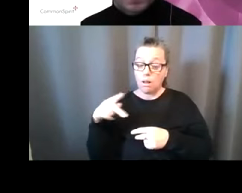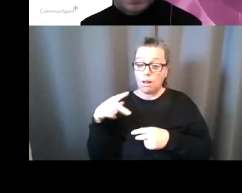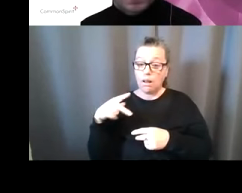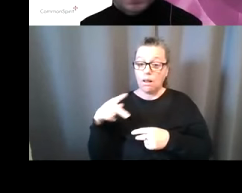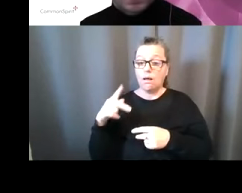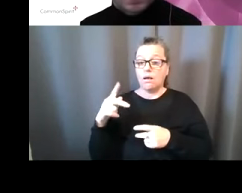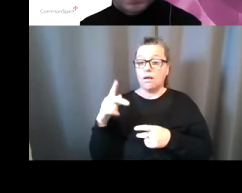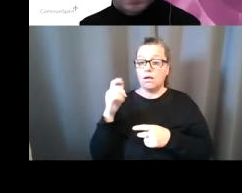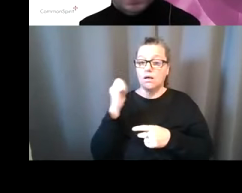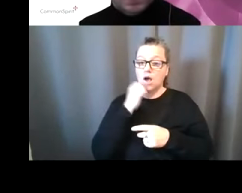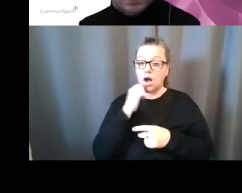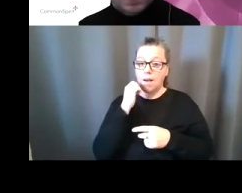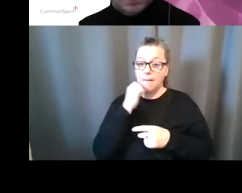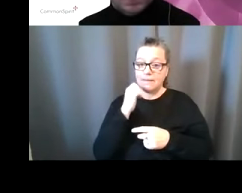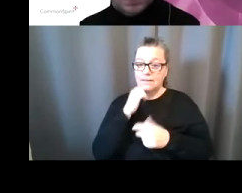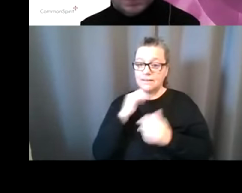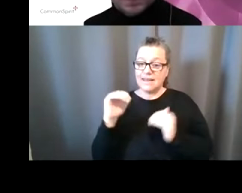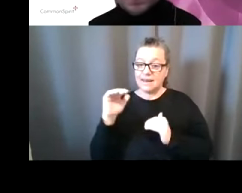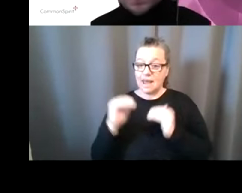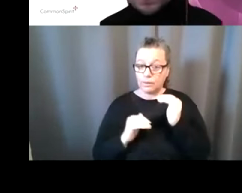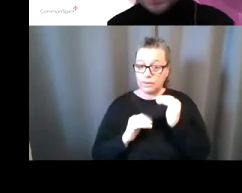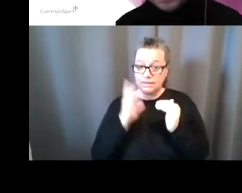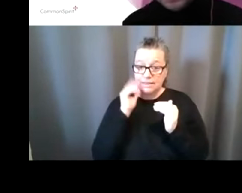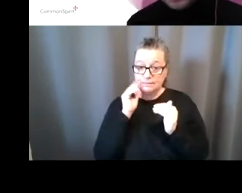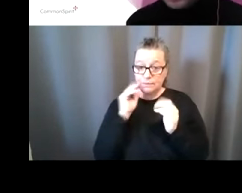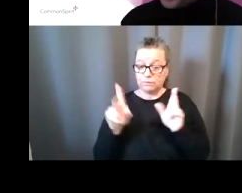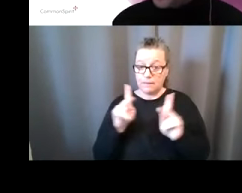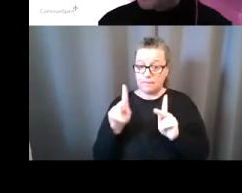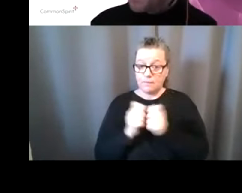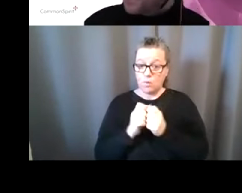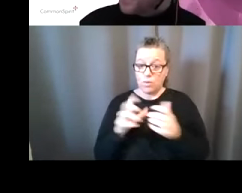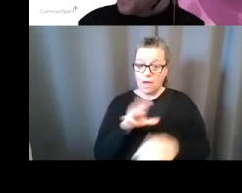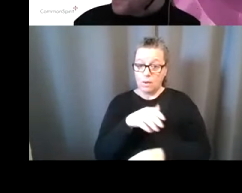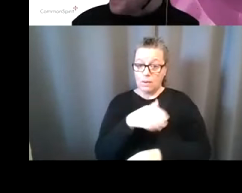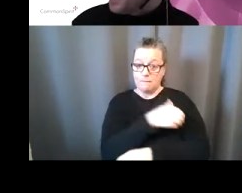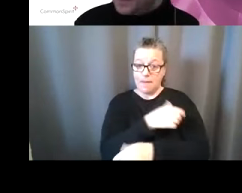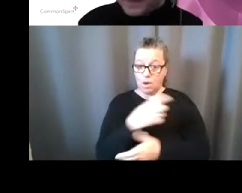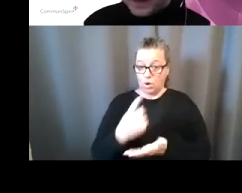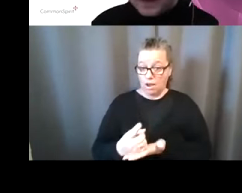common inequities experienced by people without power and privilege, and